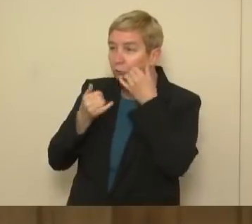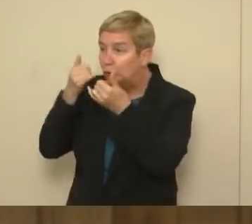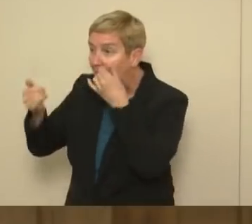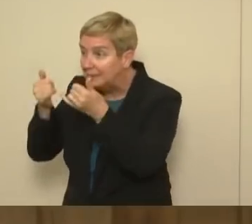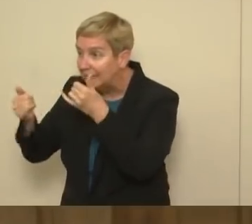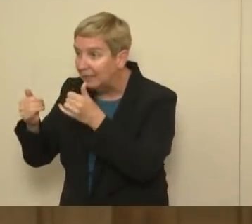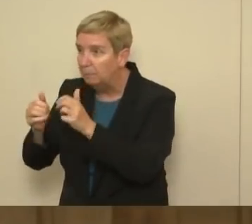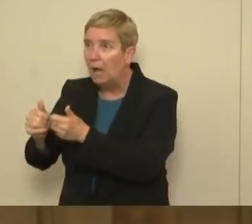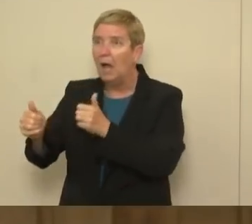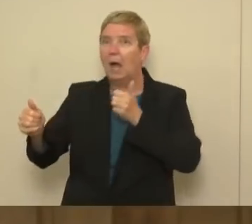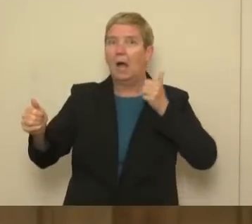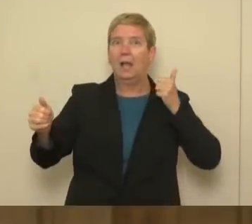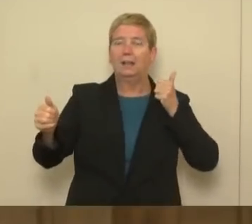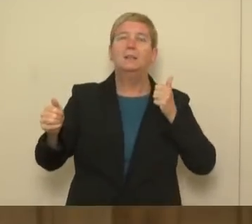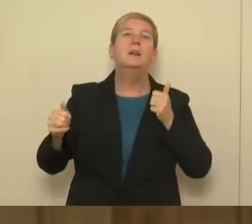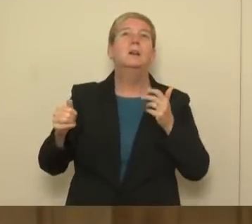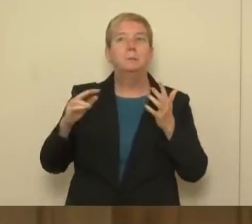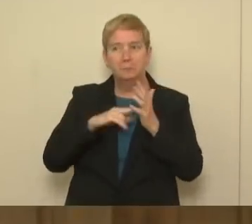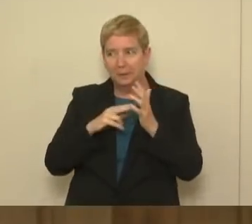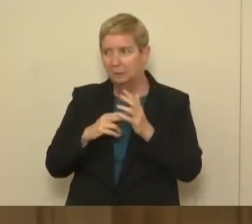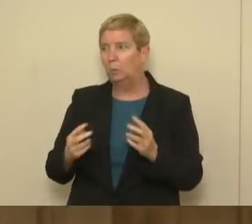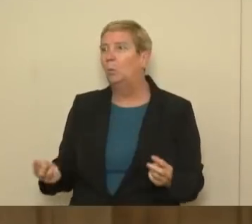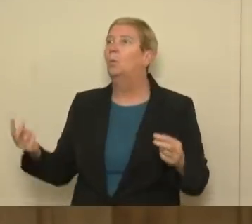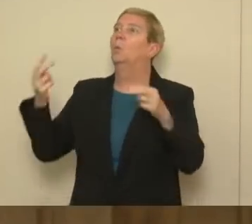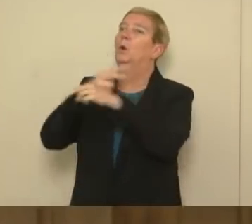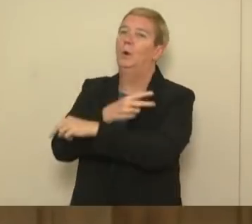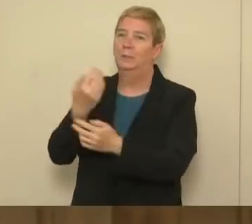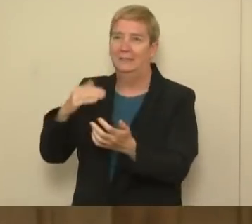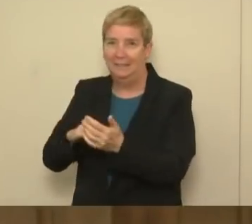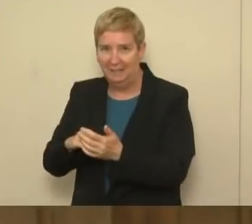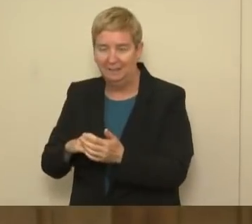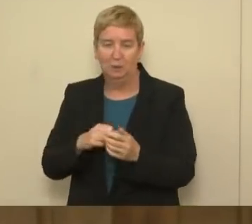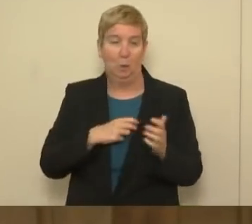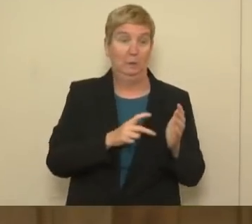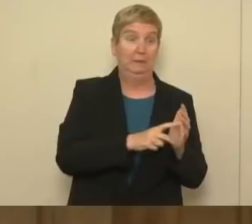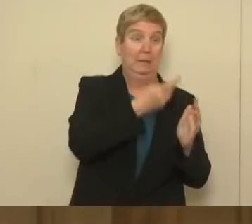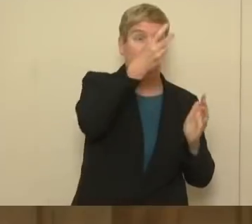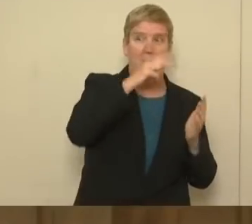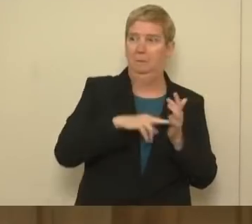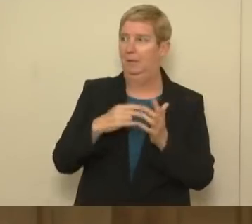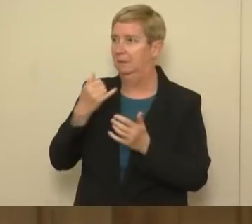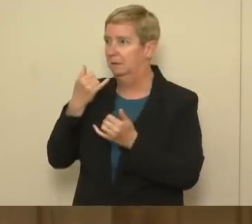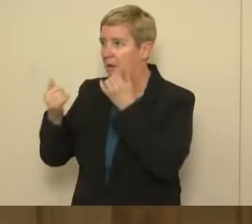double injury because it allows the case growth to go even higher.